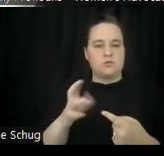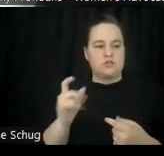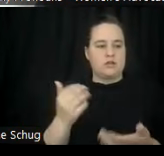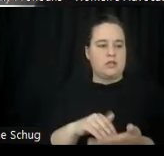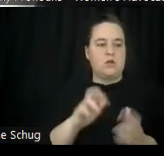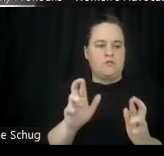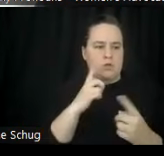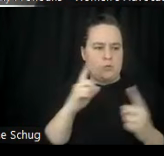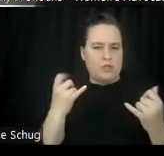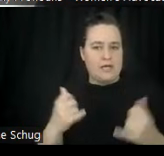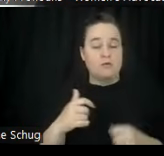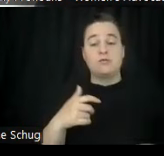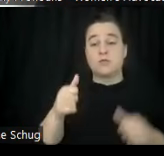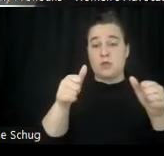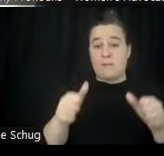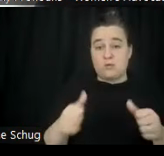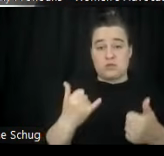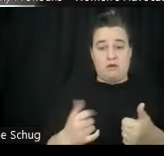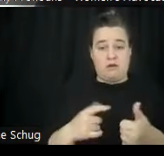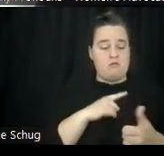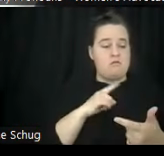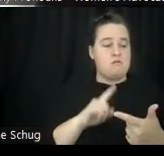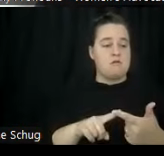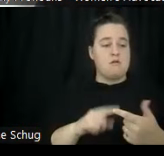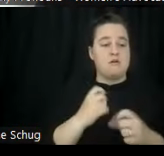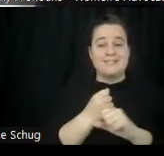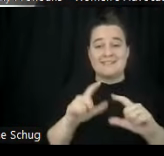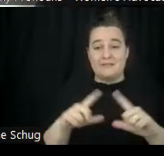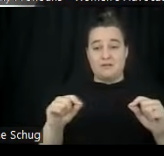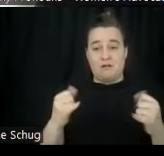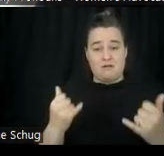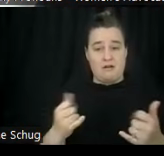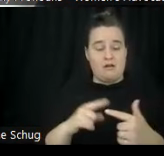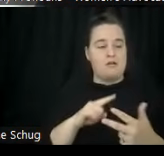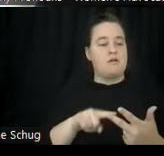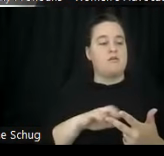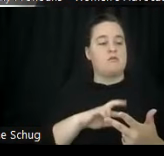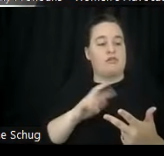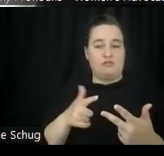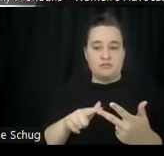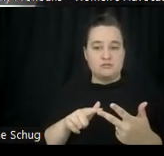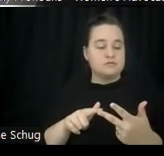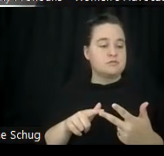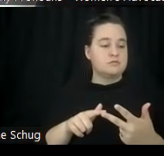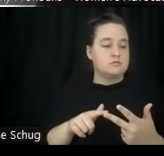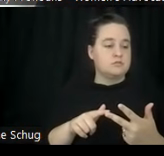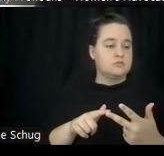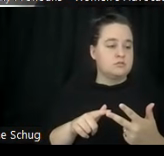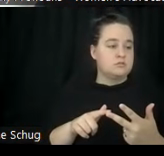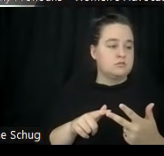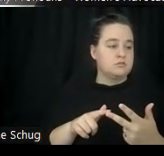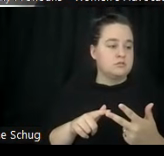the poster, and then here's the safety card, and then here's the trans and